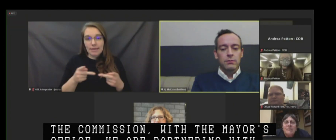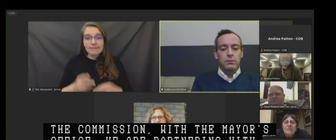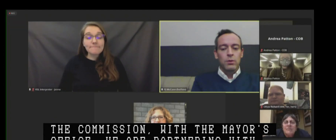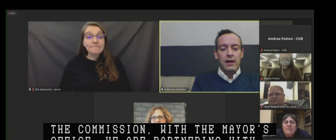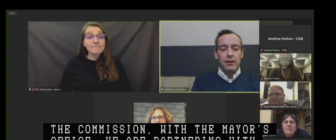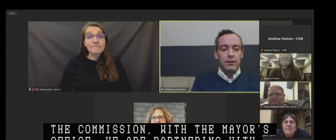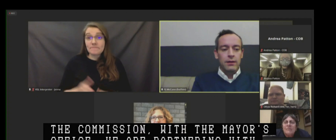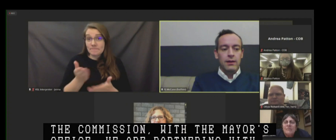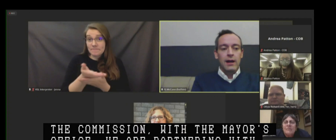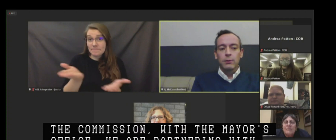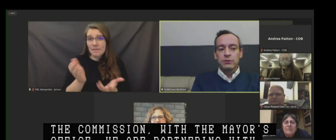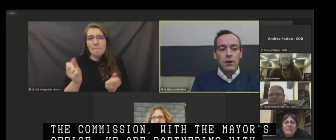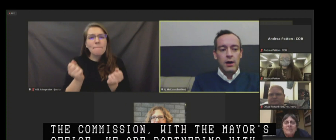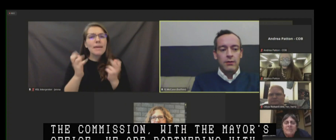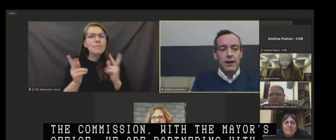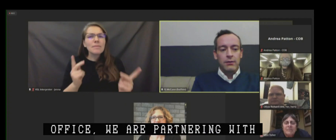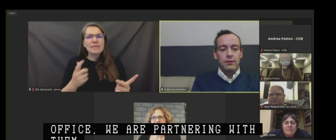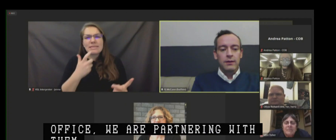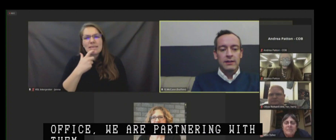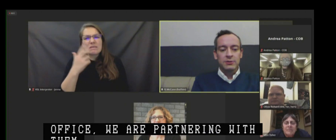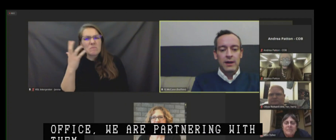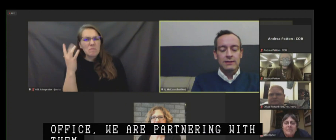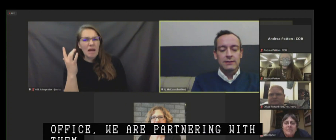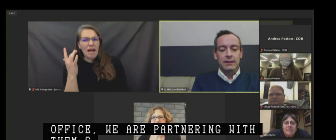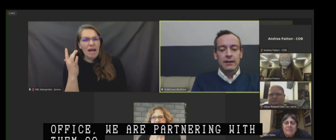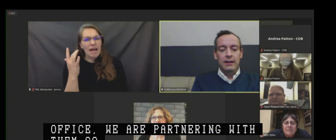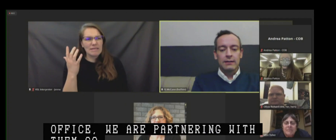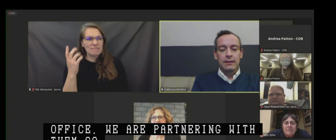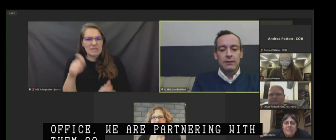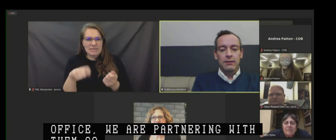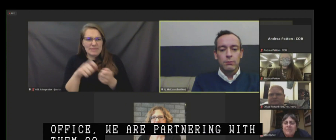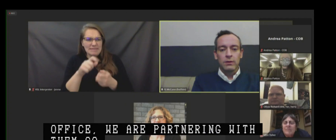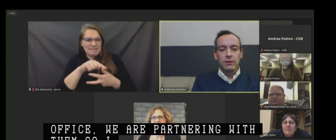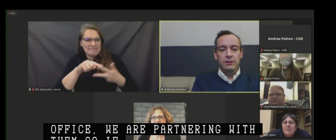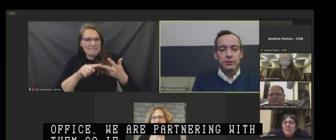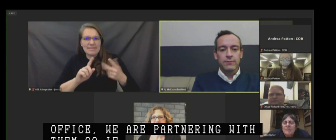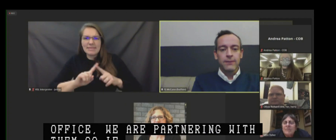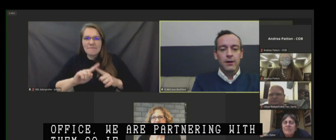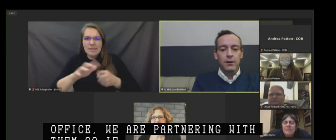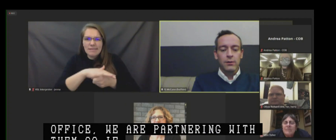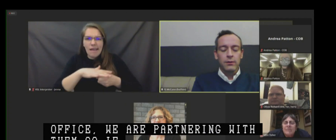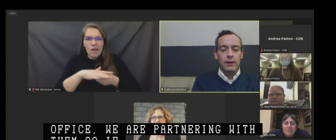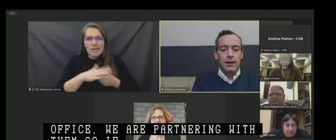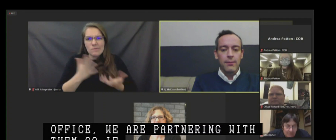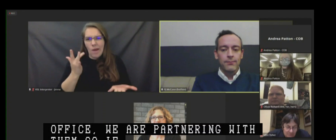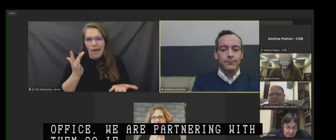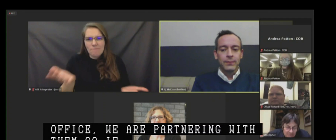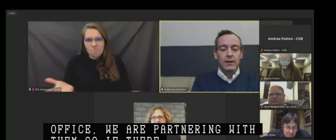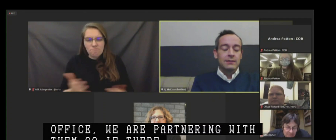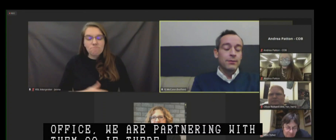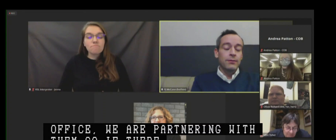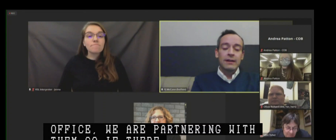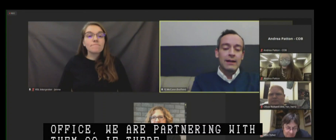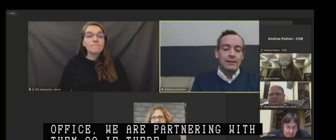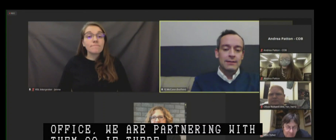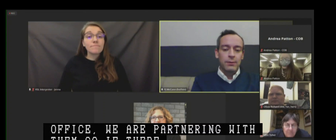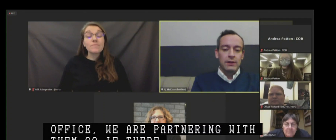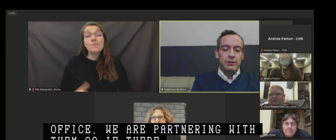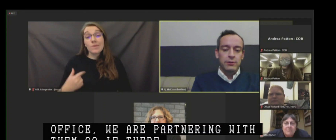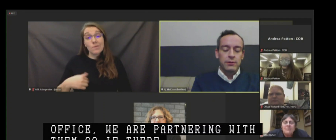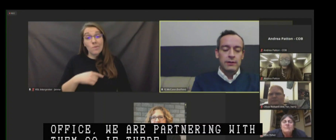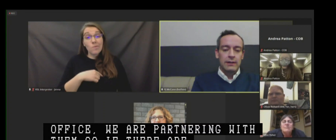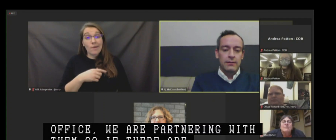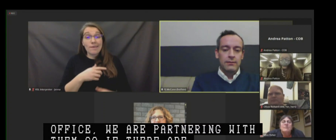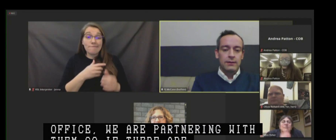about why the line was drawn around these spaces. And again, we really sort of followed some of the guidance